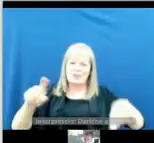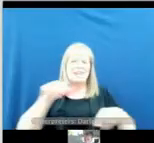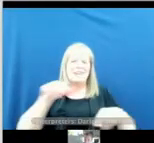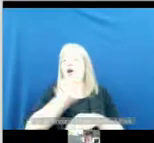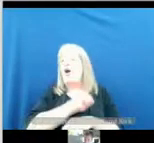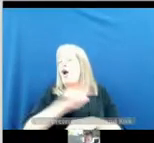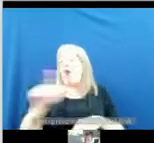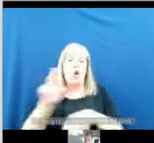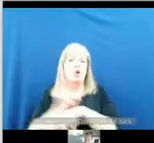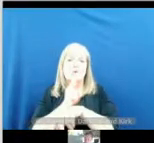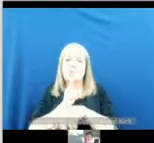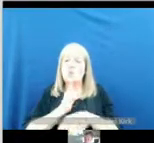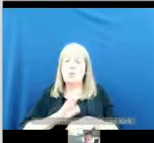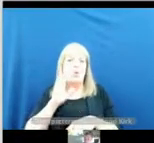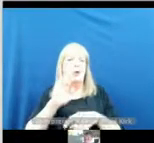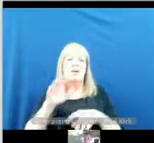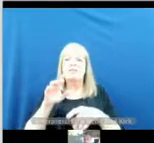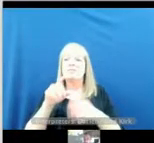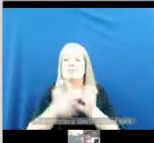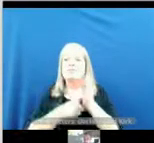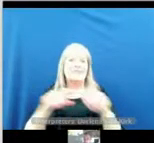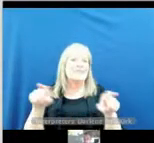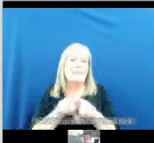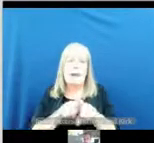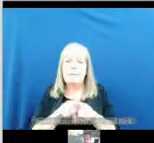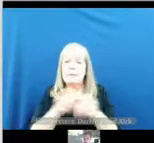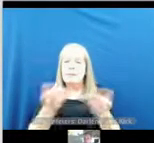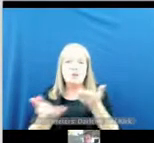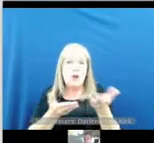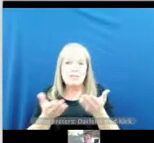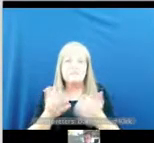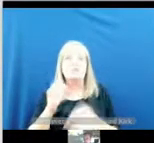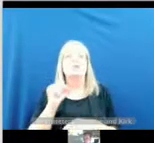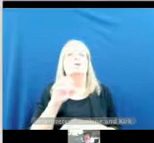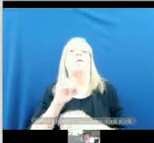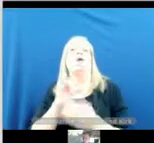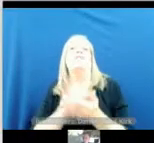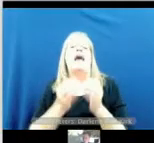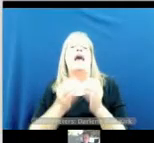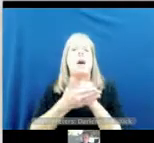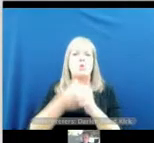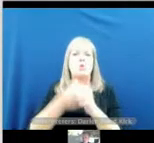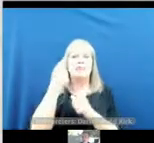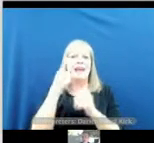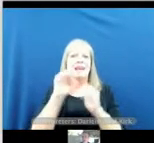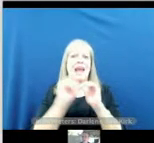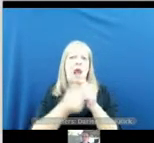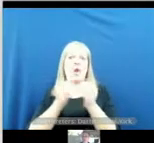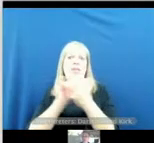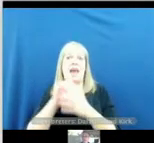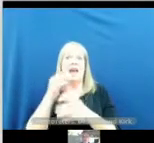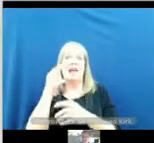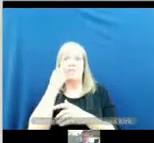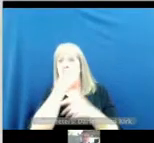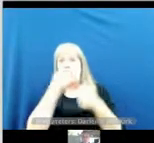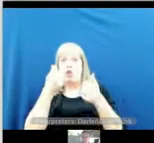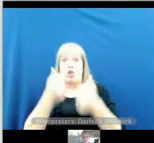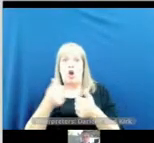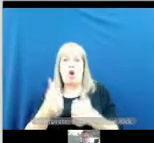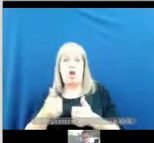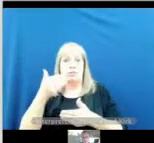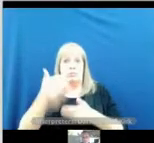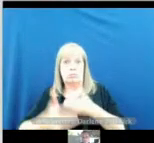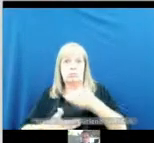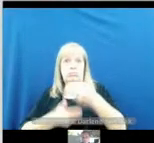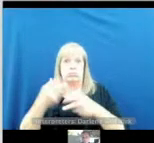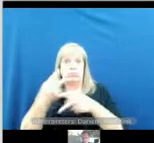the same for sure. And it's helpful to understand perhaps the progression of that vision loss and how that plays out,